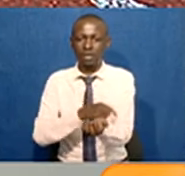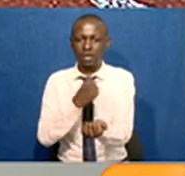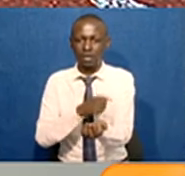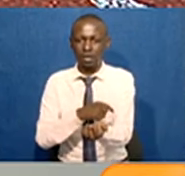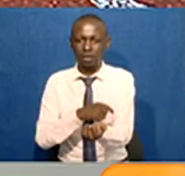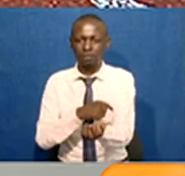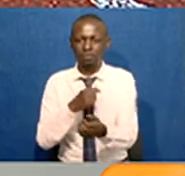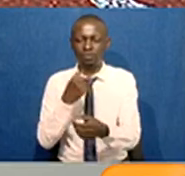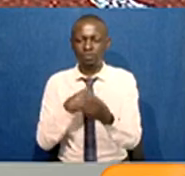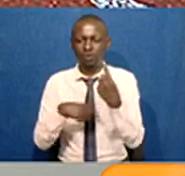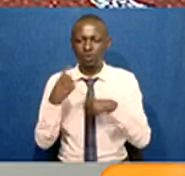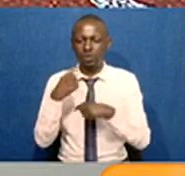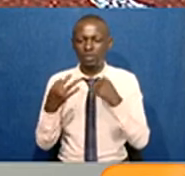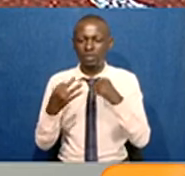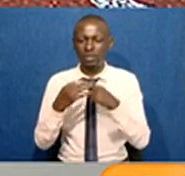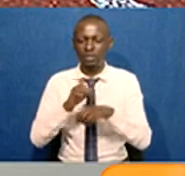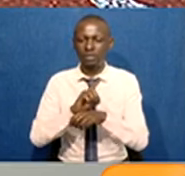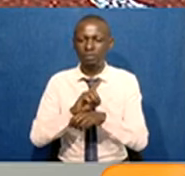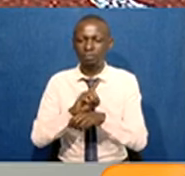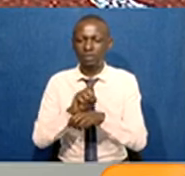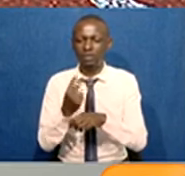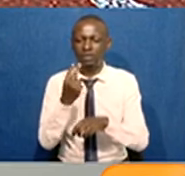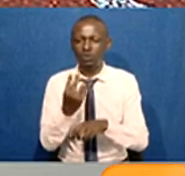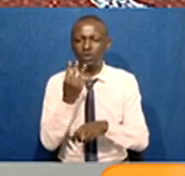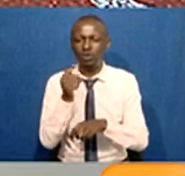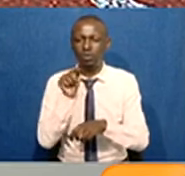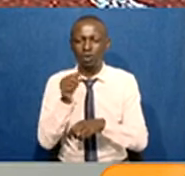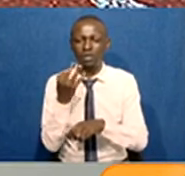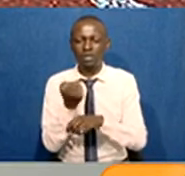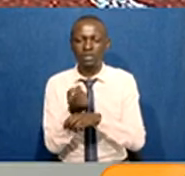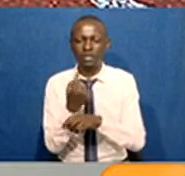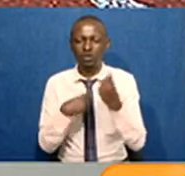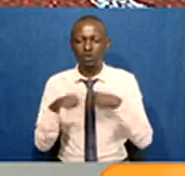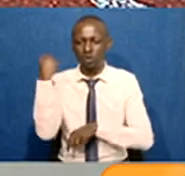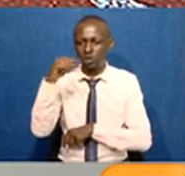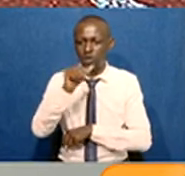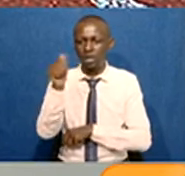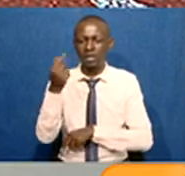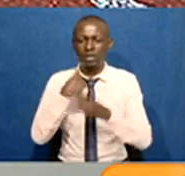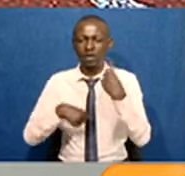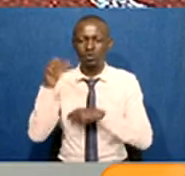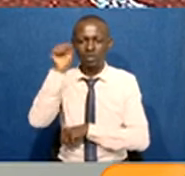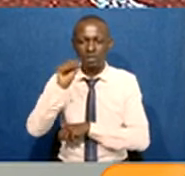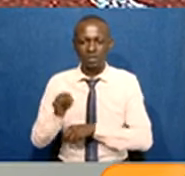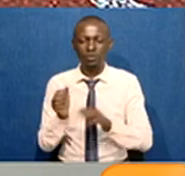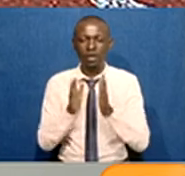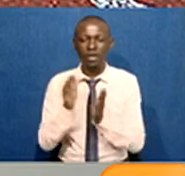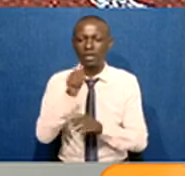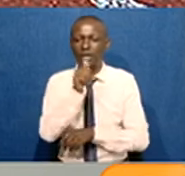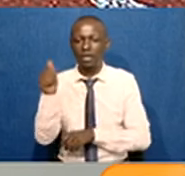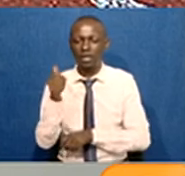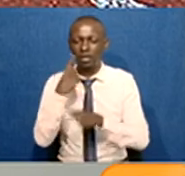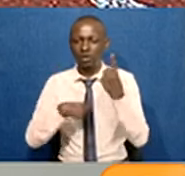clocked 8 minutes 24.3 seconds to win gold, with Serem winning silver and Kiprono picking the bronze